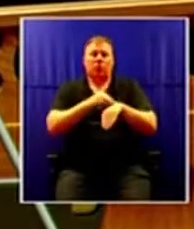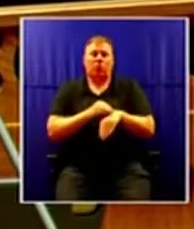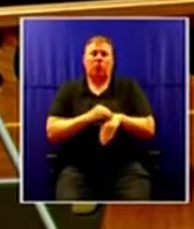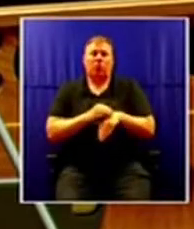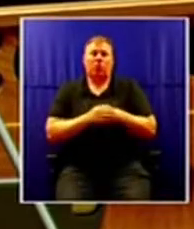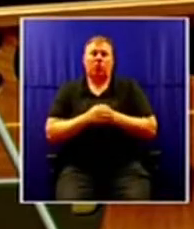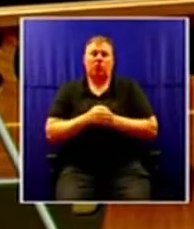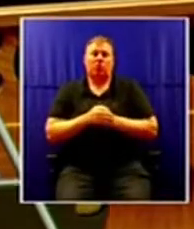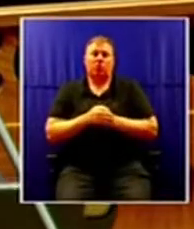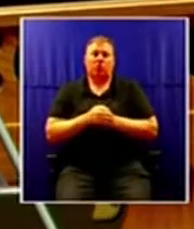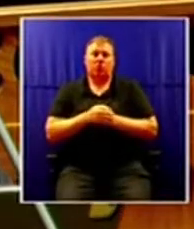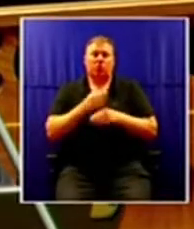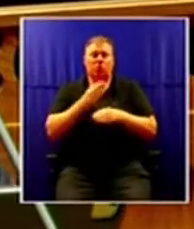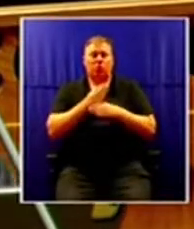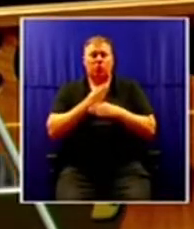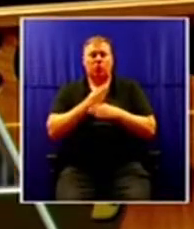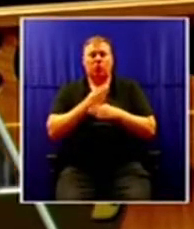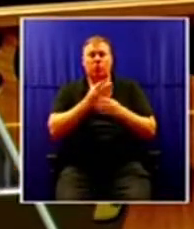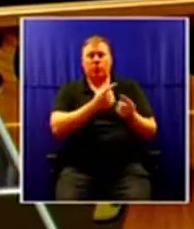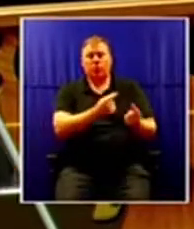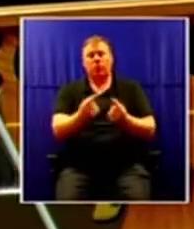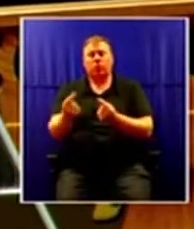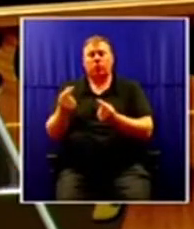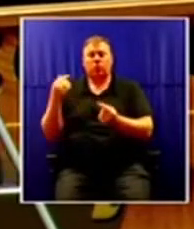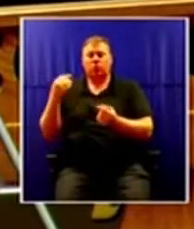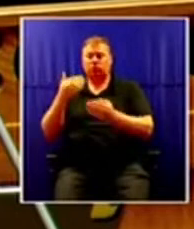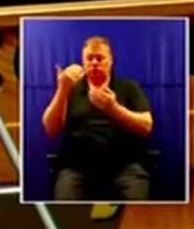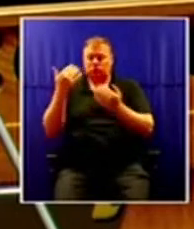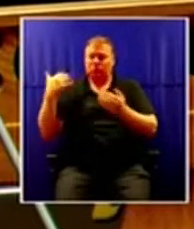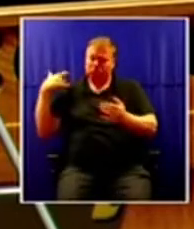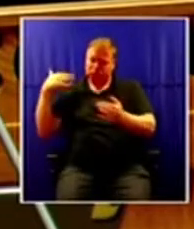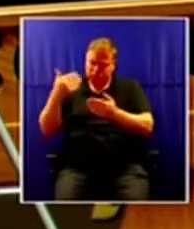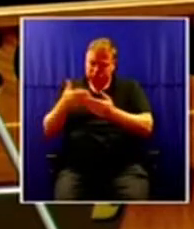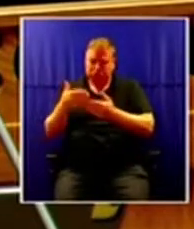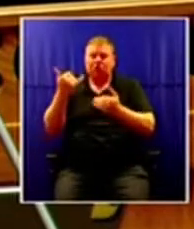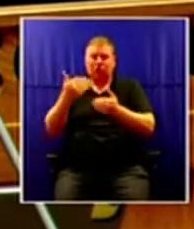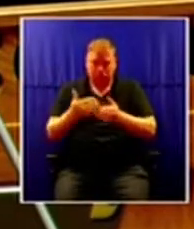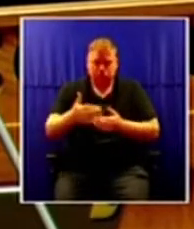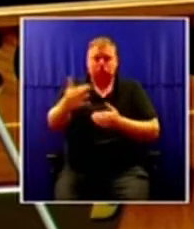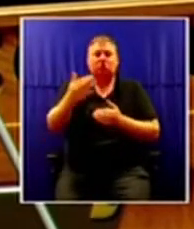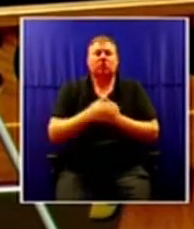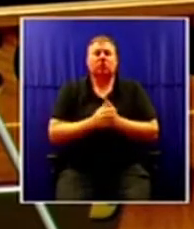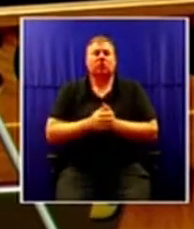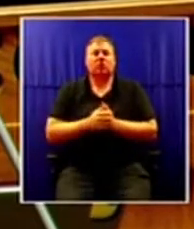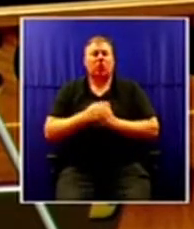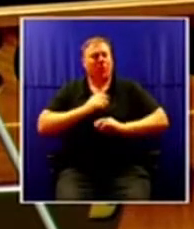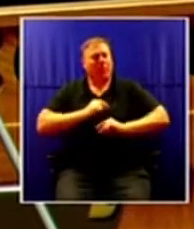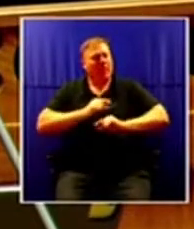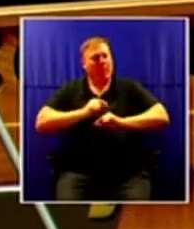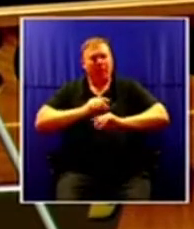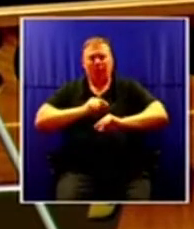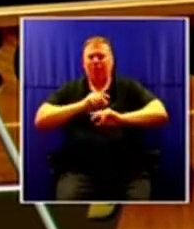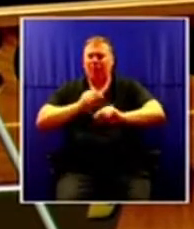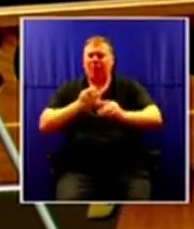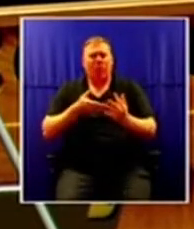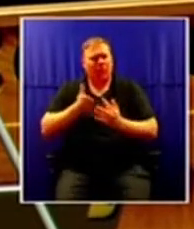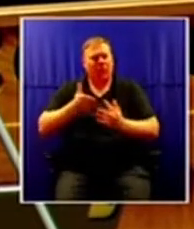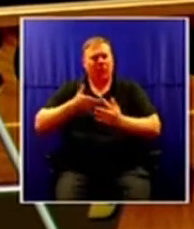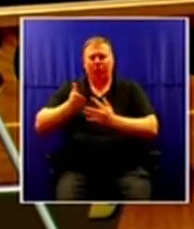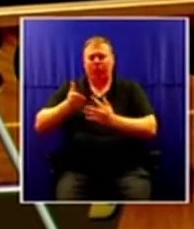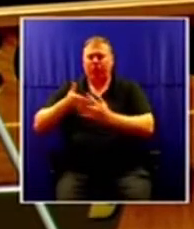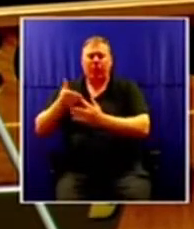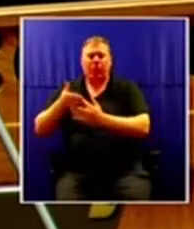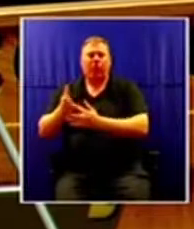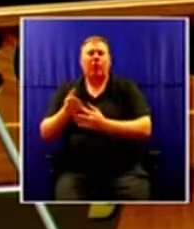that needs to be done. But in doing it with speed and with urgency to follow through on our